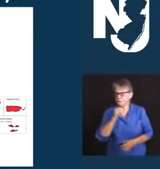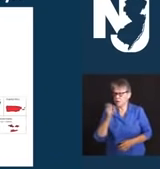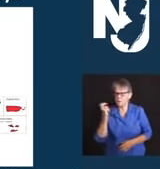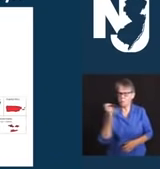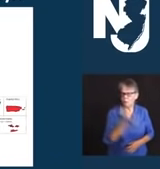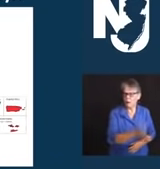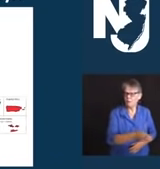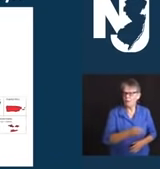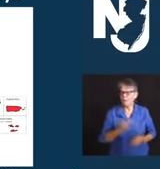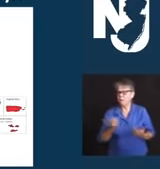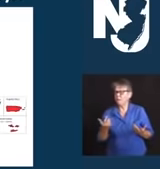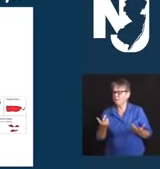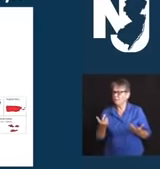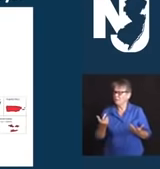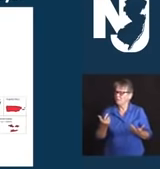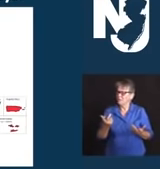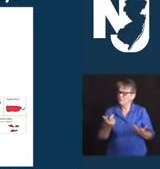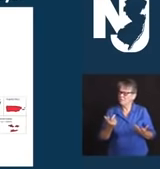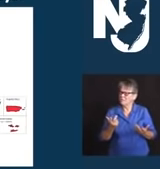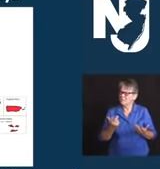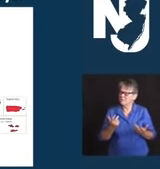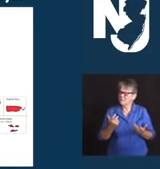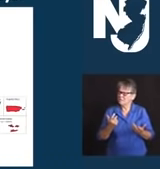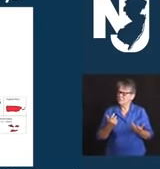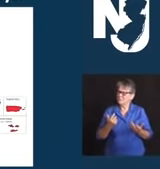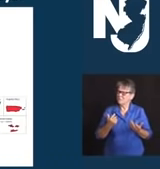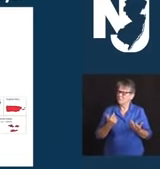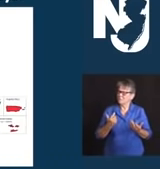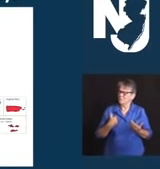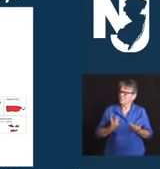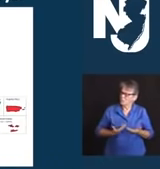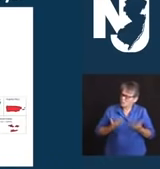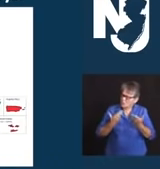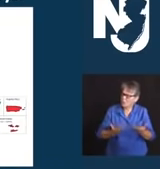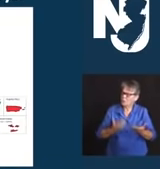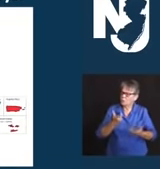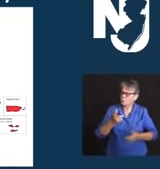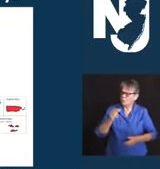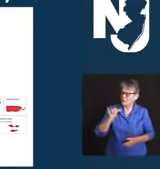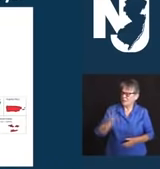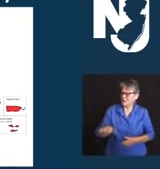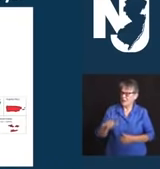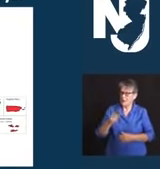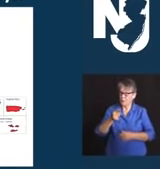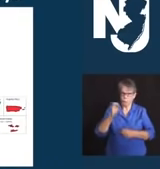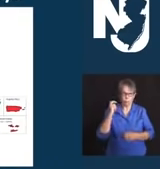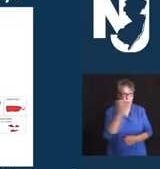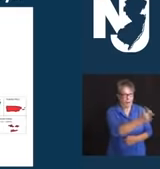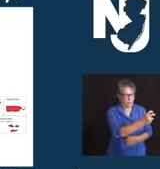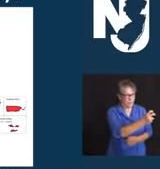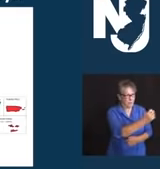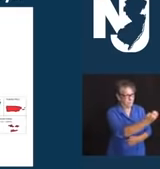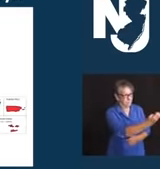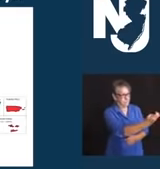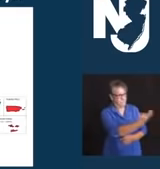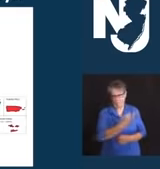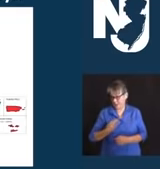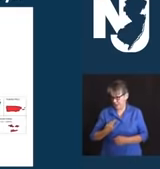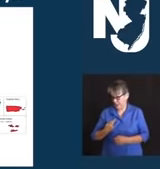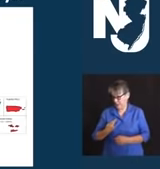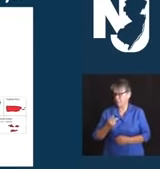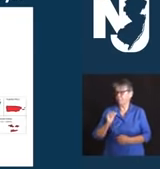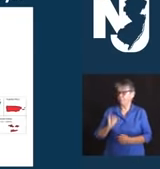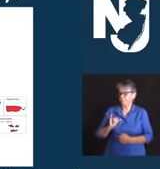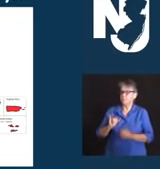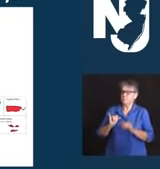are a visitor or a New Jersey resident returning home. Let's all remain vigilant and self-aware, and let's all remember